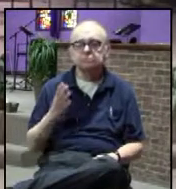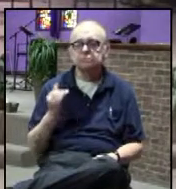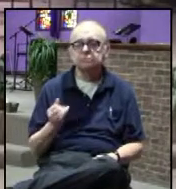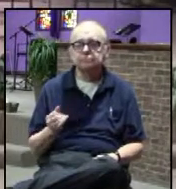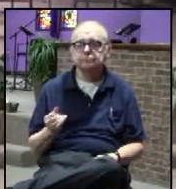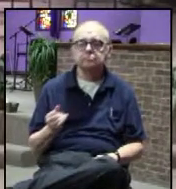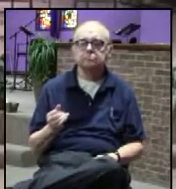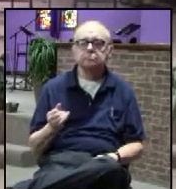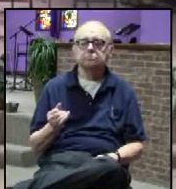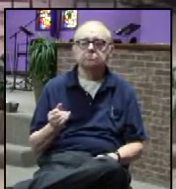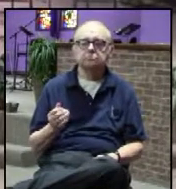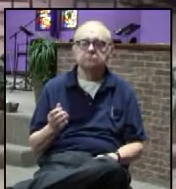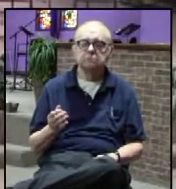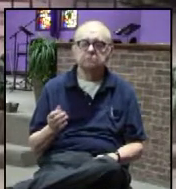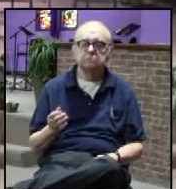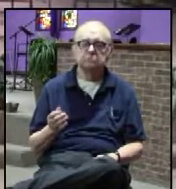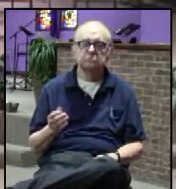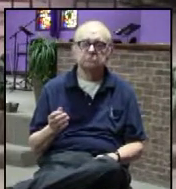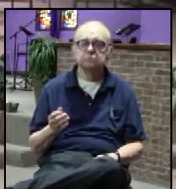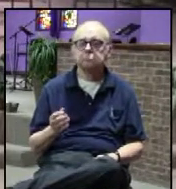because